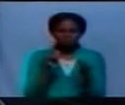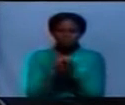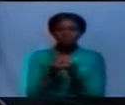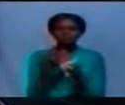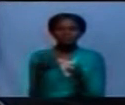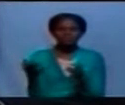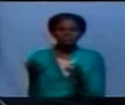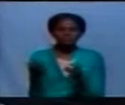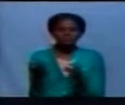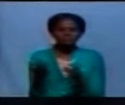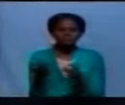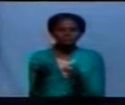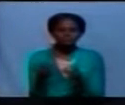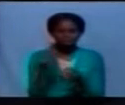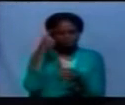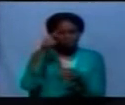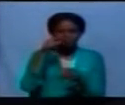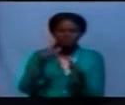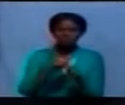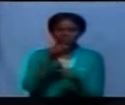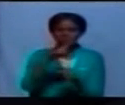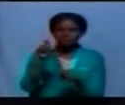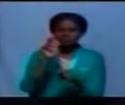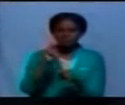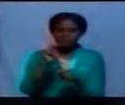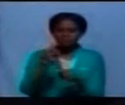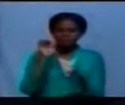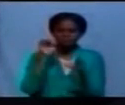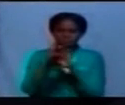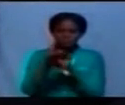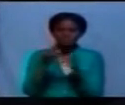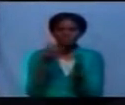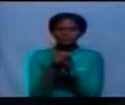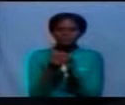of things. For every 100 kwacha deposit that a bank receives,